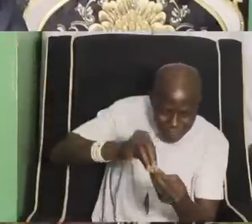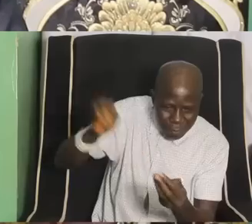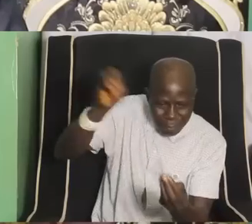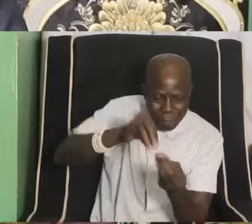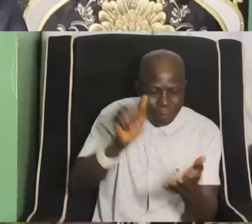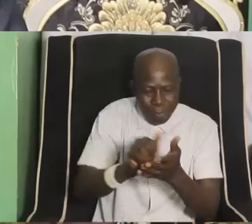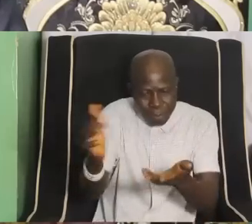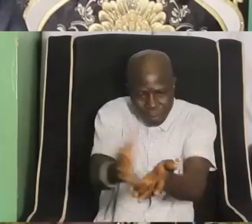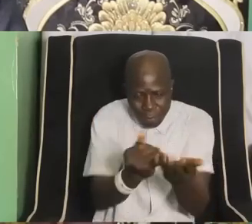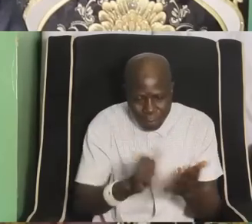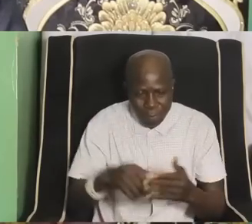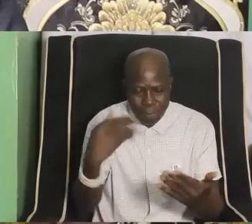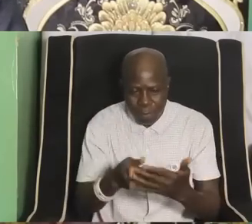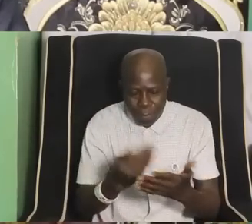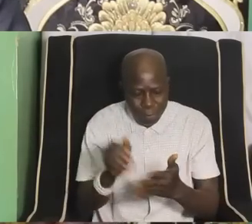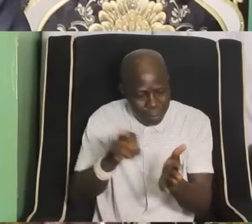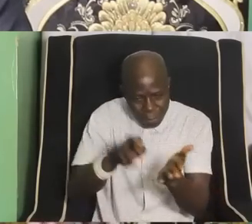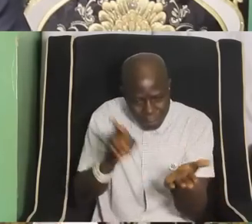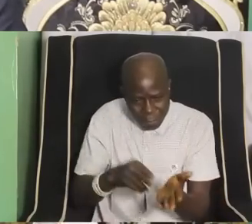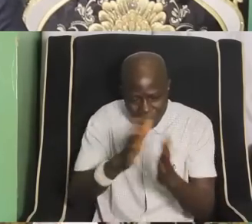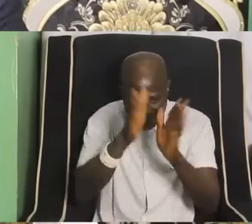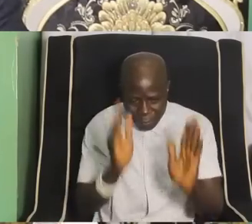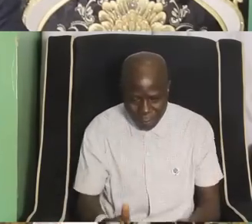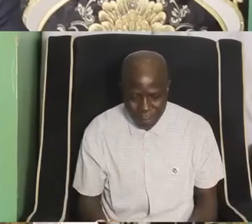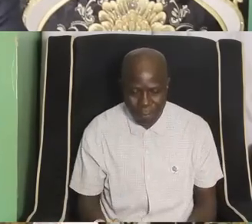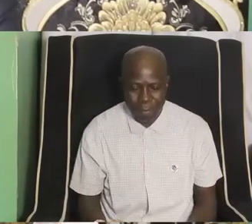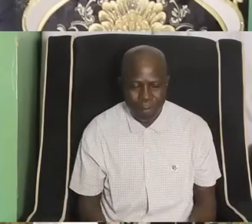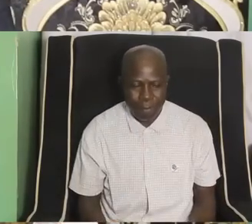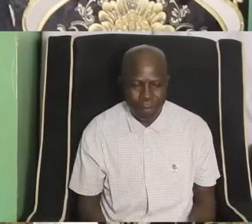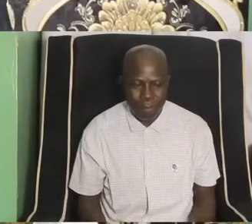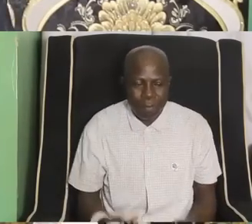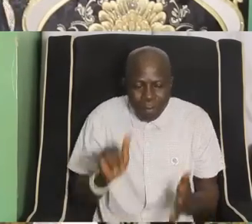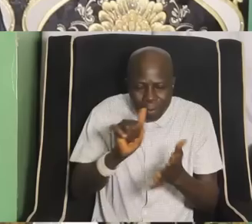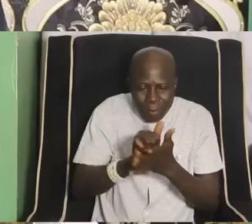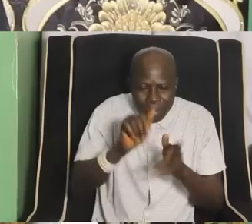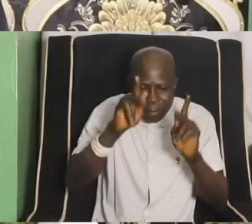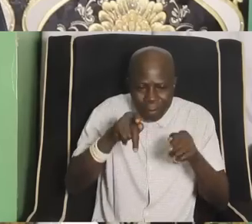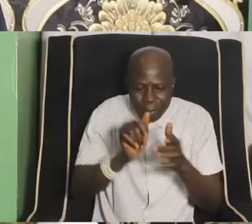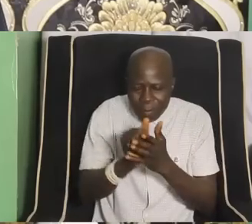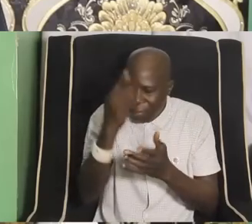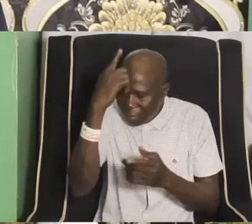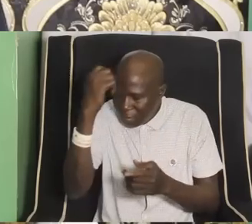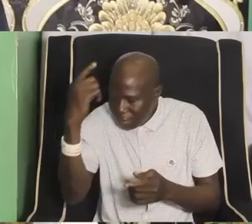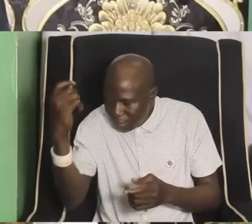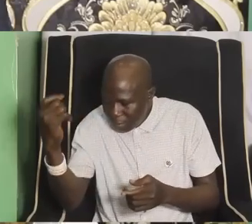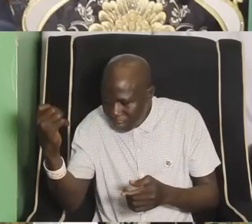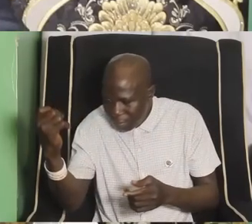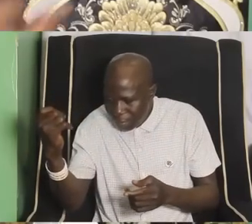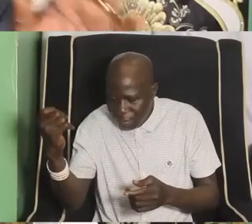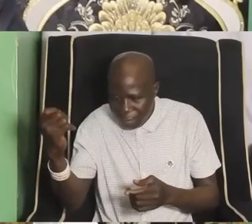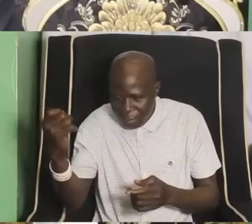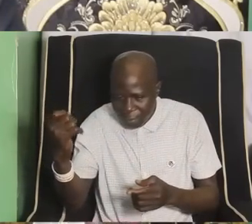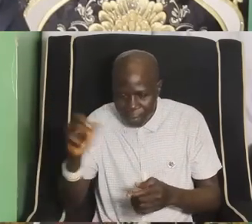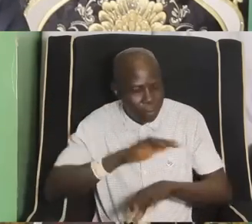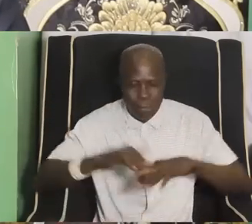to complete the payment for his registration. Now, Entola Lanye, the person that drank,